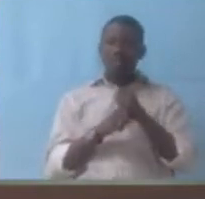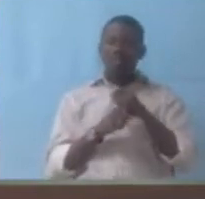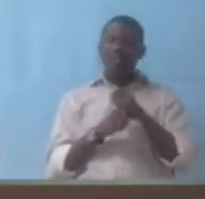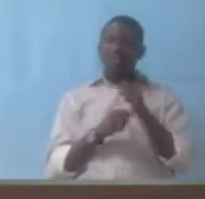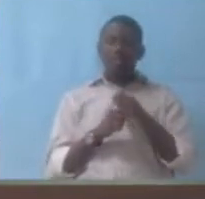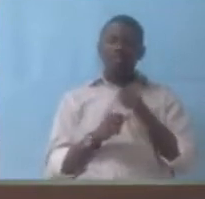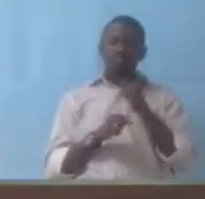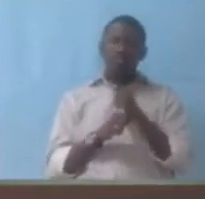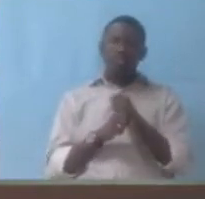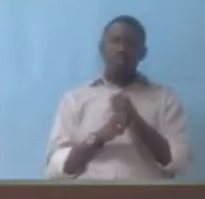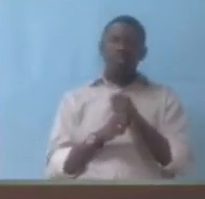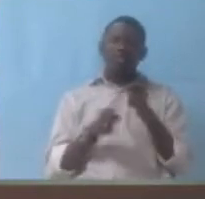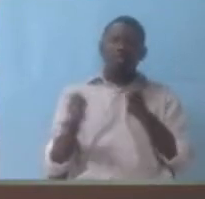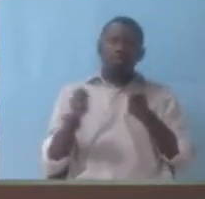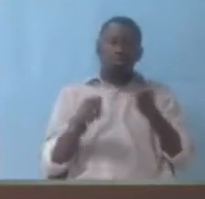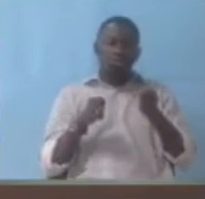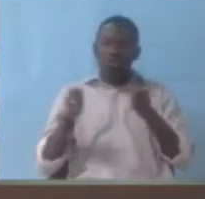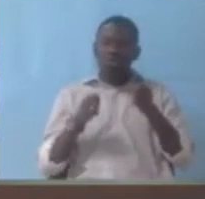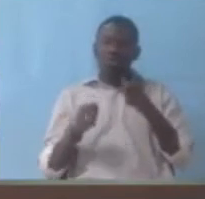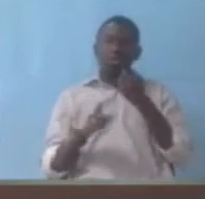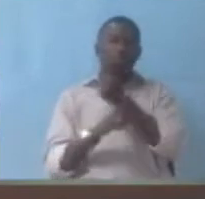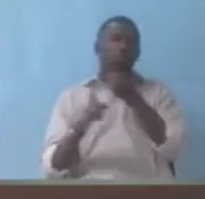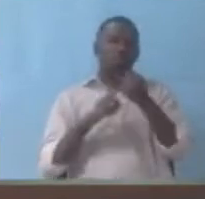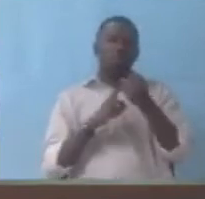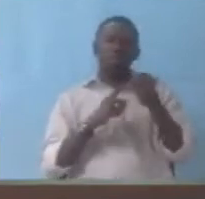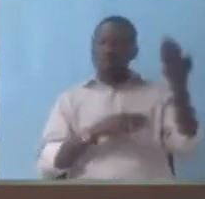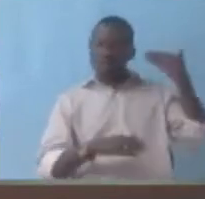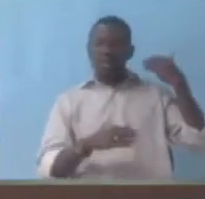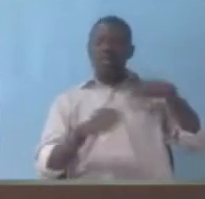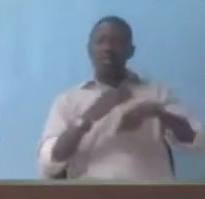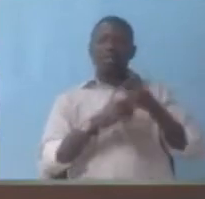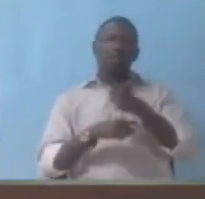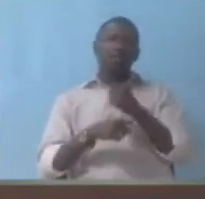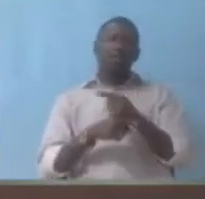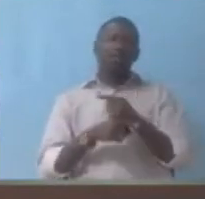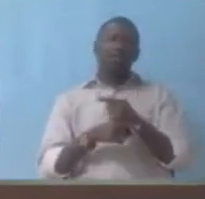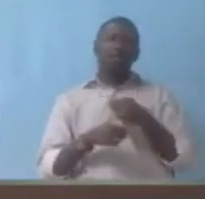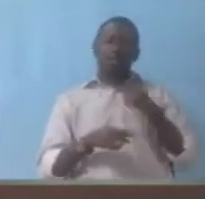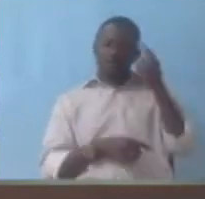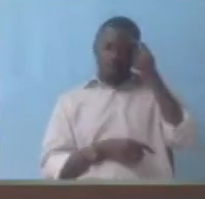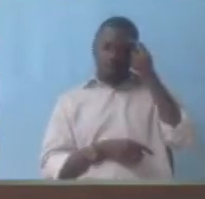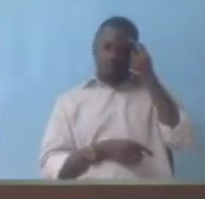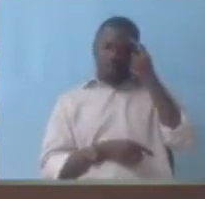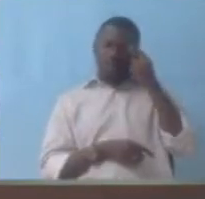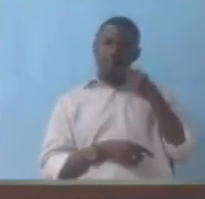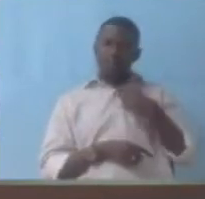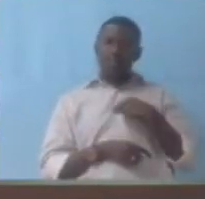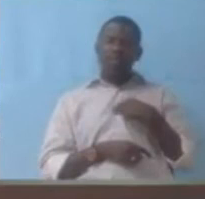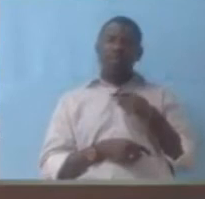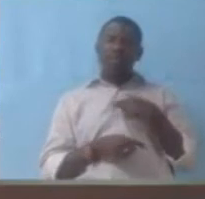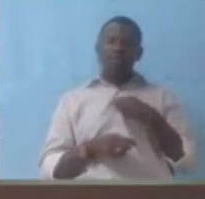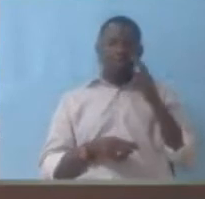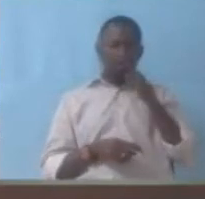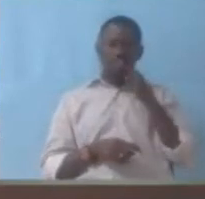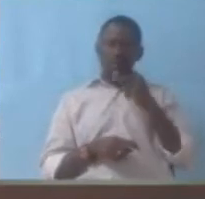the situation, ndel dolumen ya kata purka kolu tembendi ka tilindi. I think we in fact are entitled to